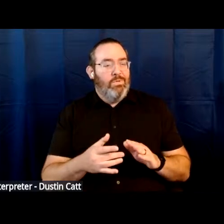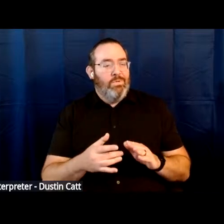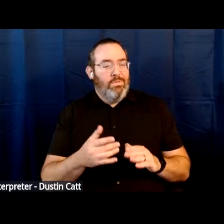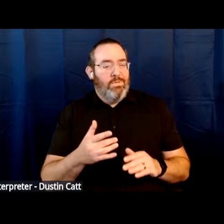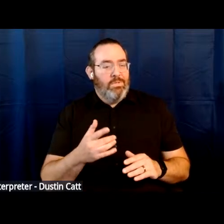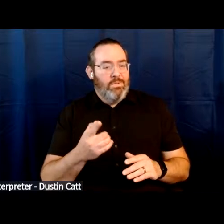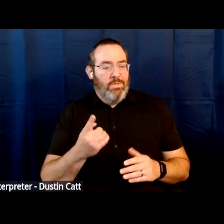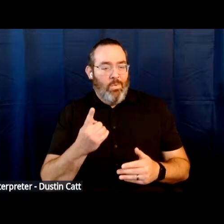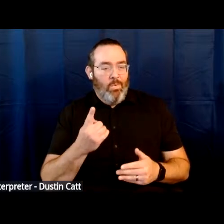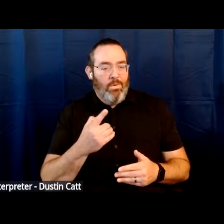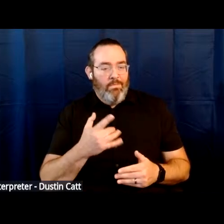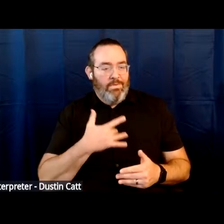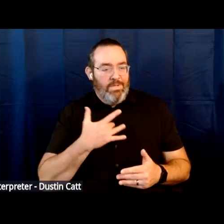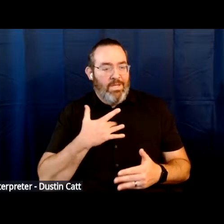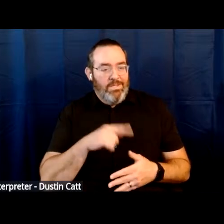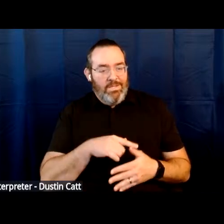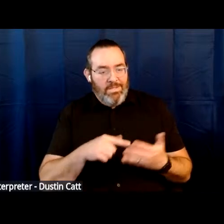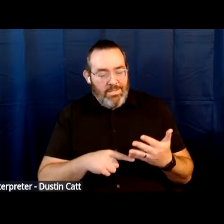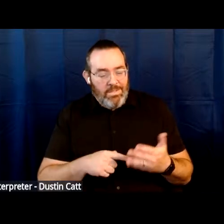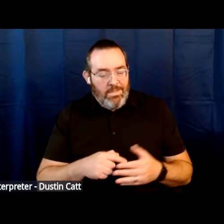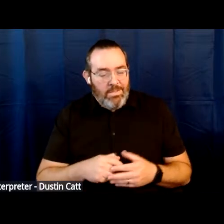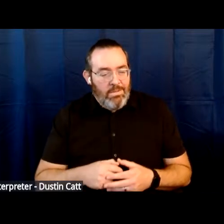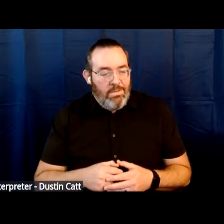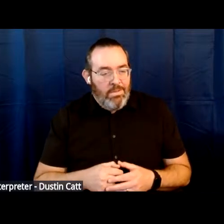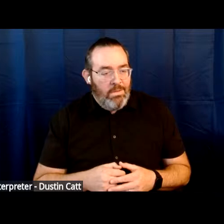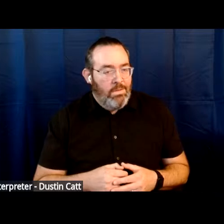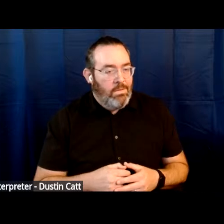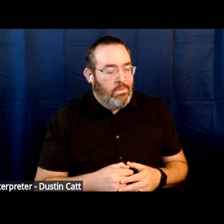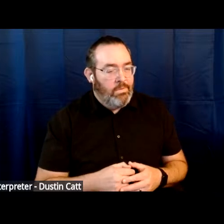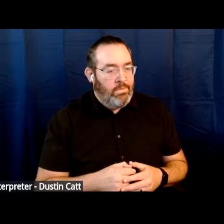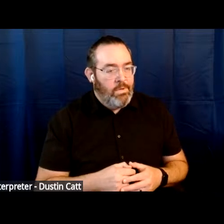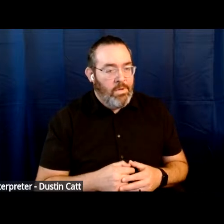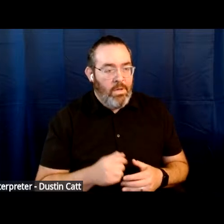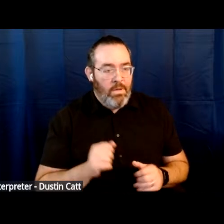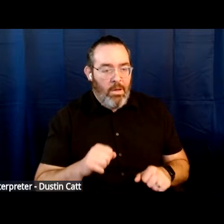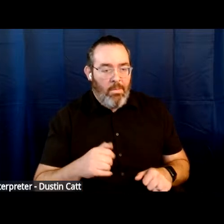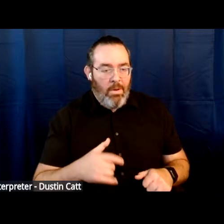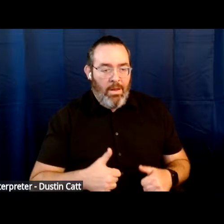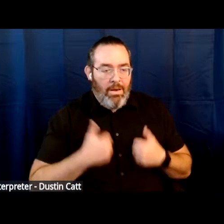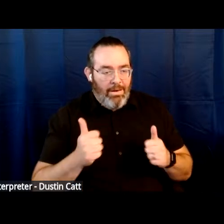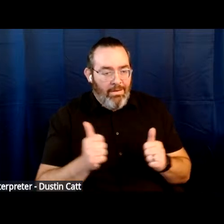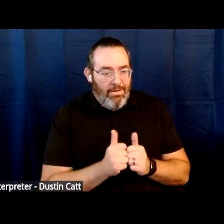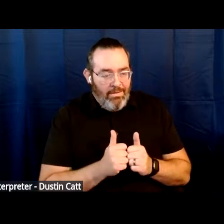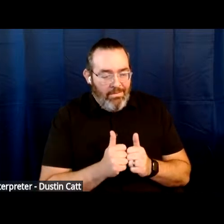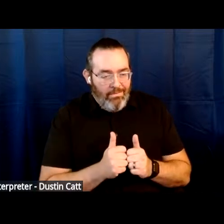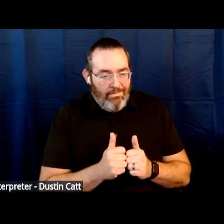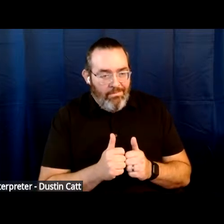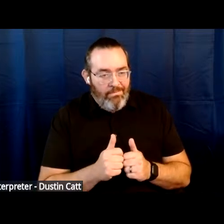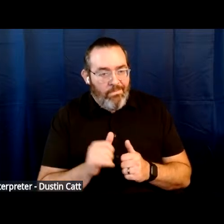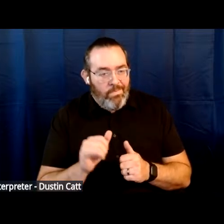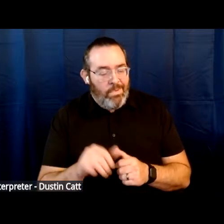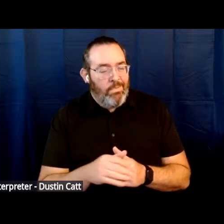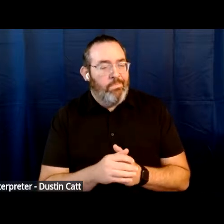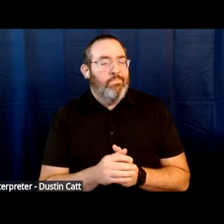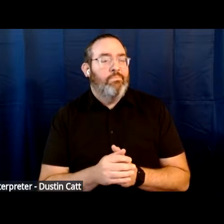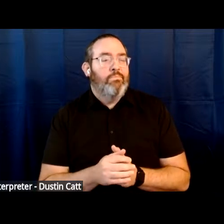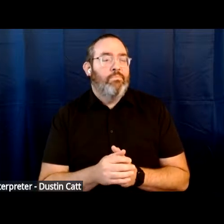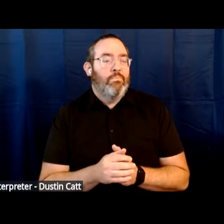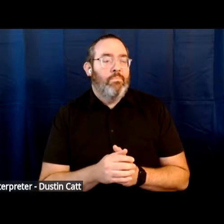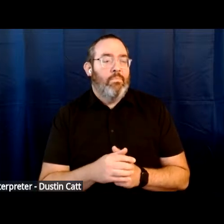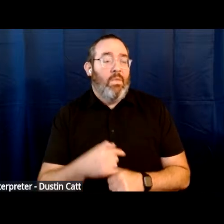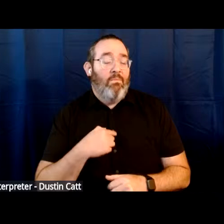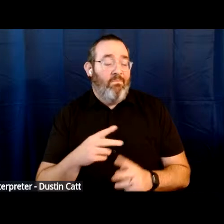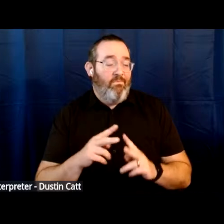and then trying to live with that. And I am very